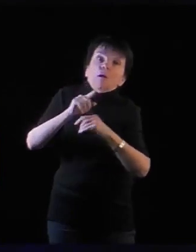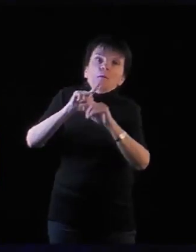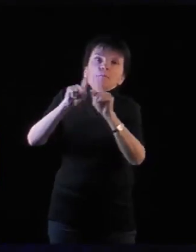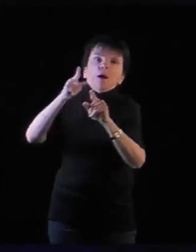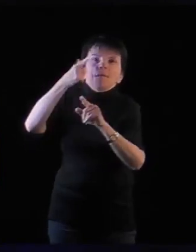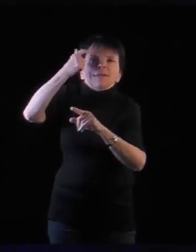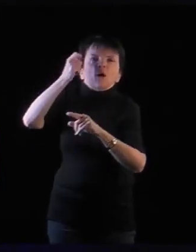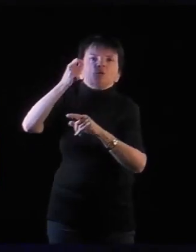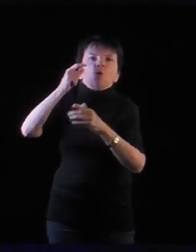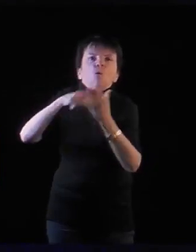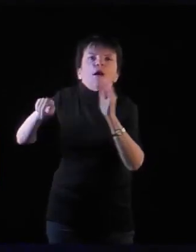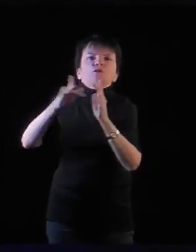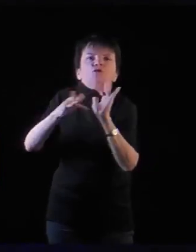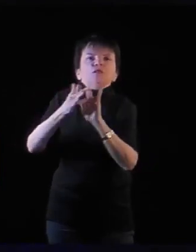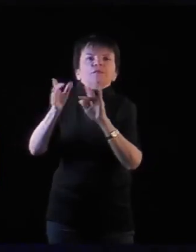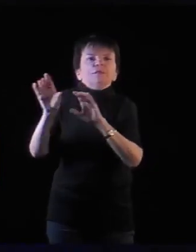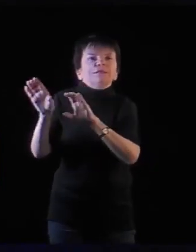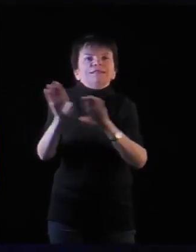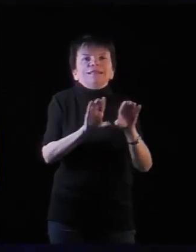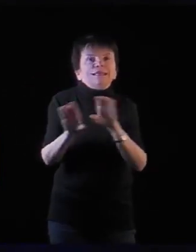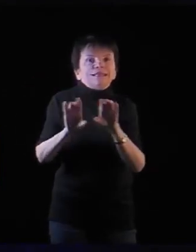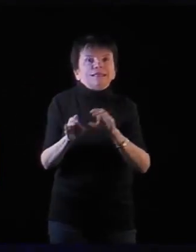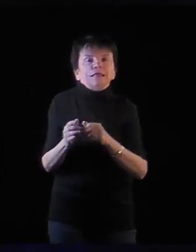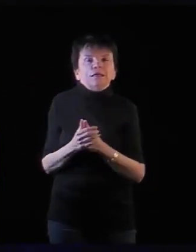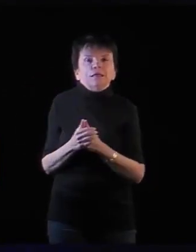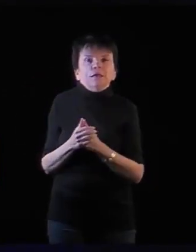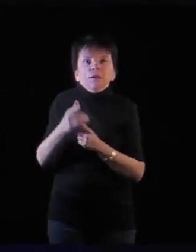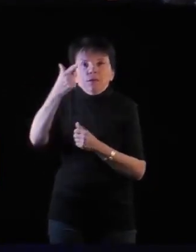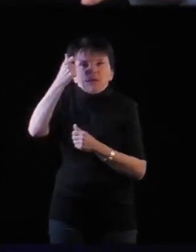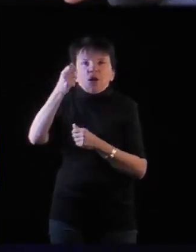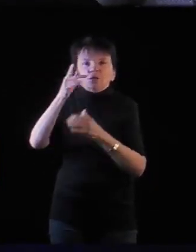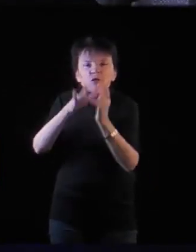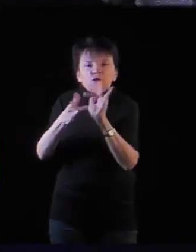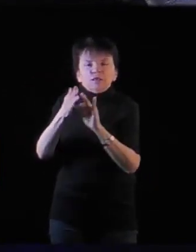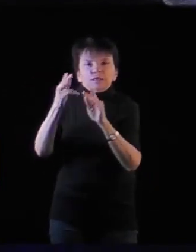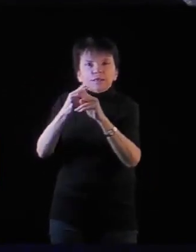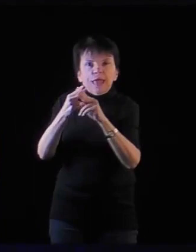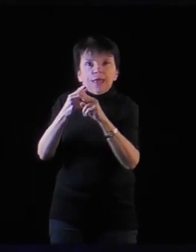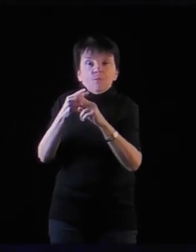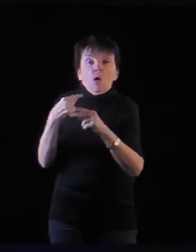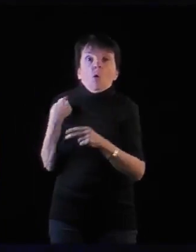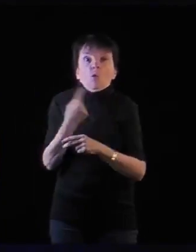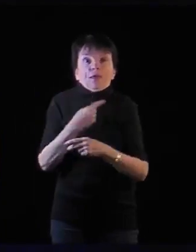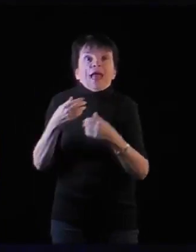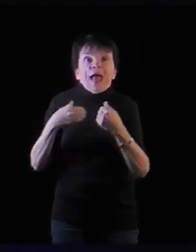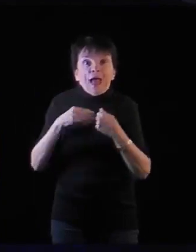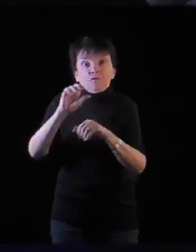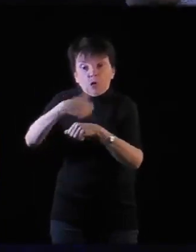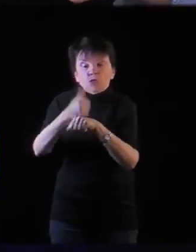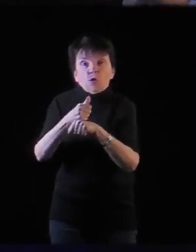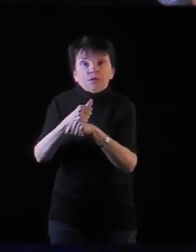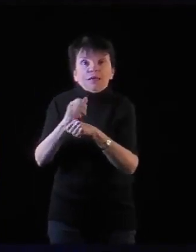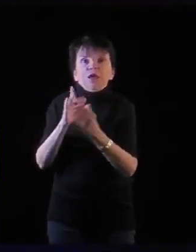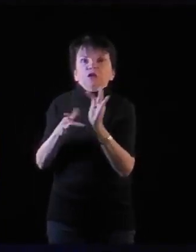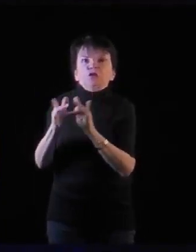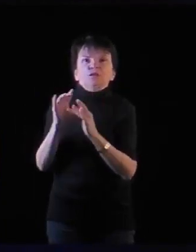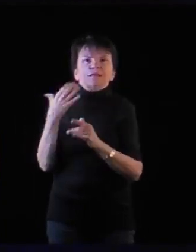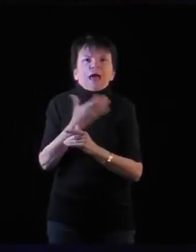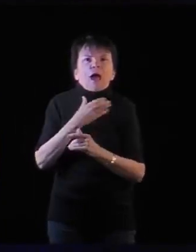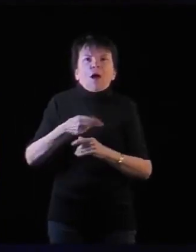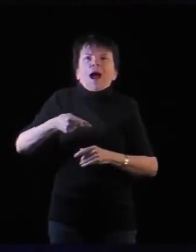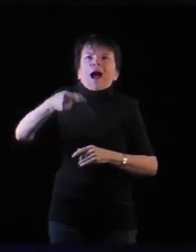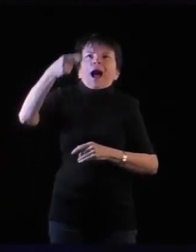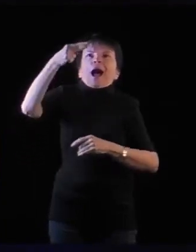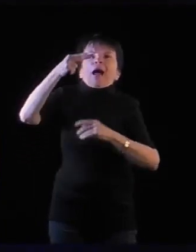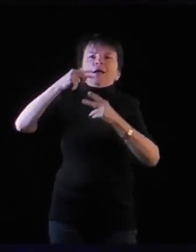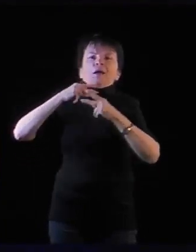done. That it's in the name of Jesus that we have that authority. That Jesus is our high priest. You don't need to worry